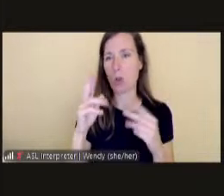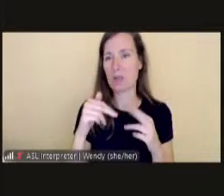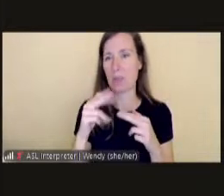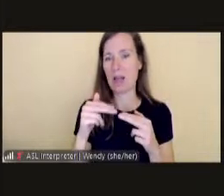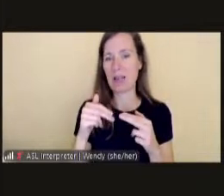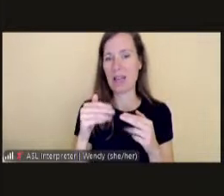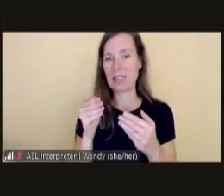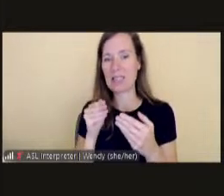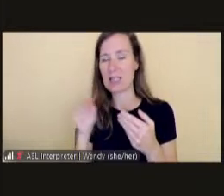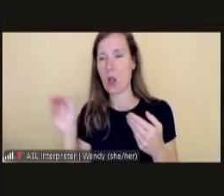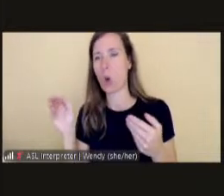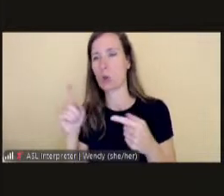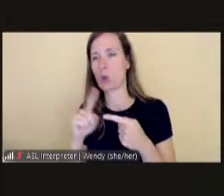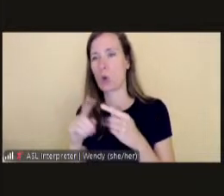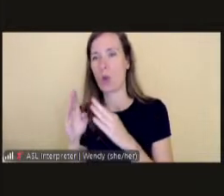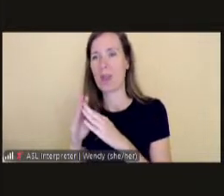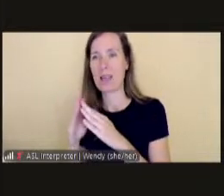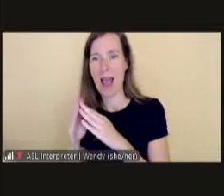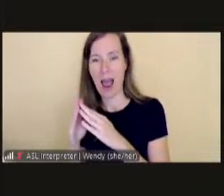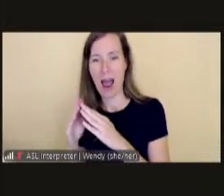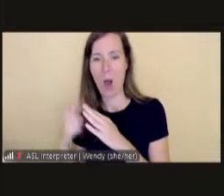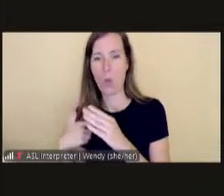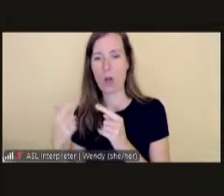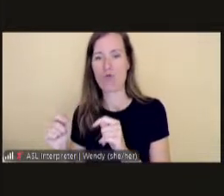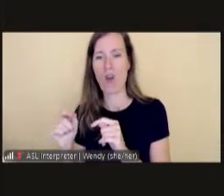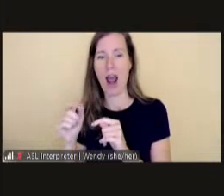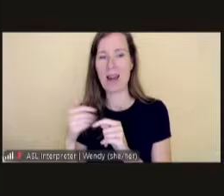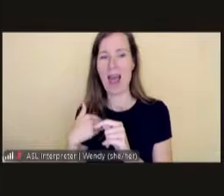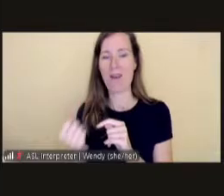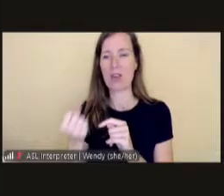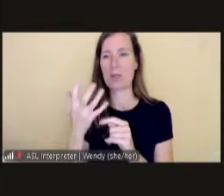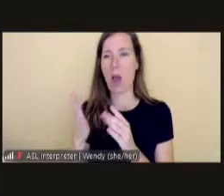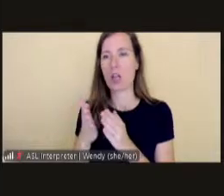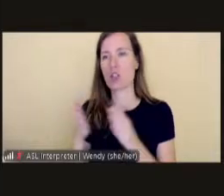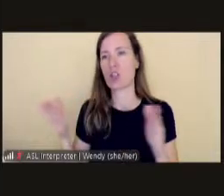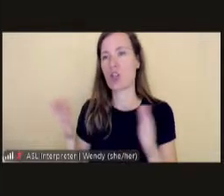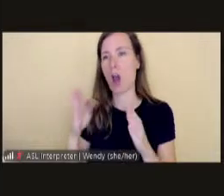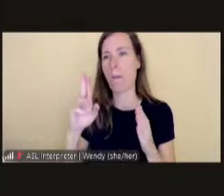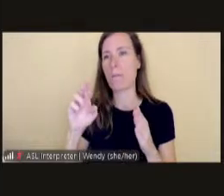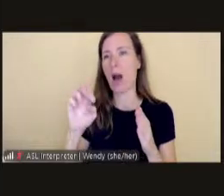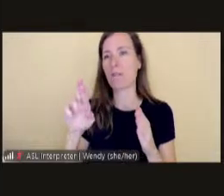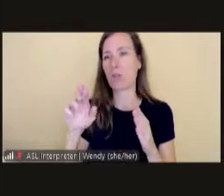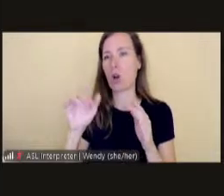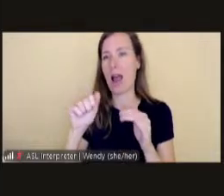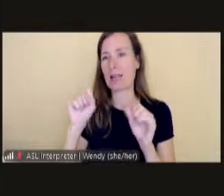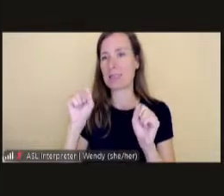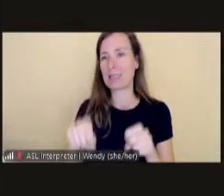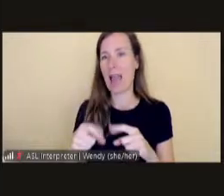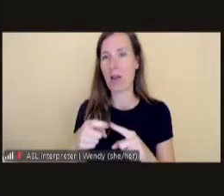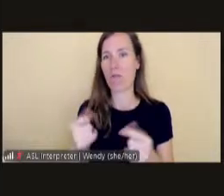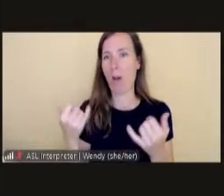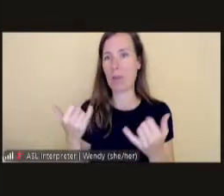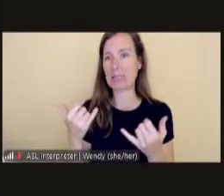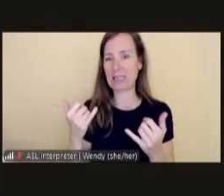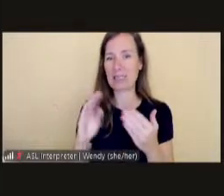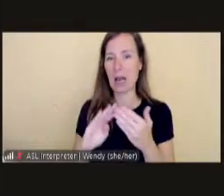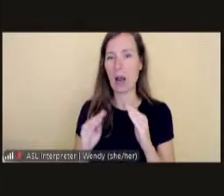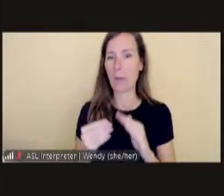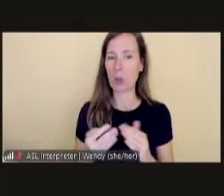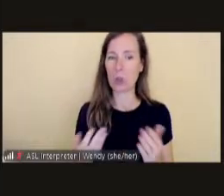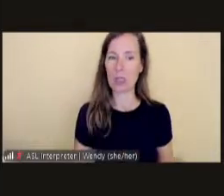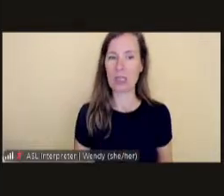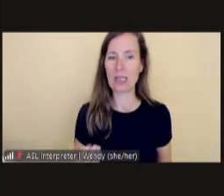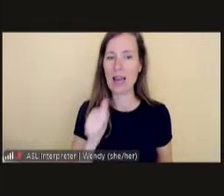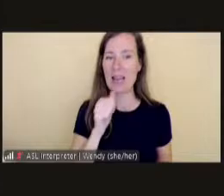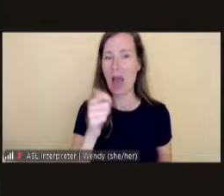much of a buffer as we can from the existing community, not because we are hiding, but because we want to